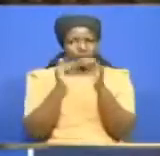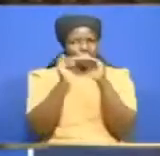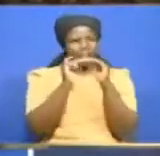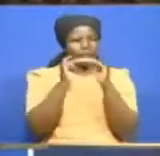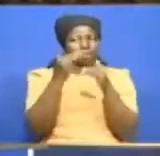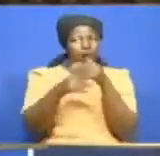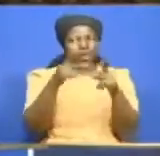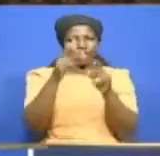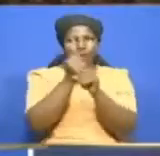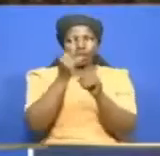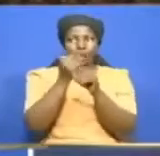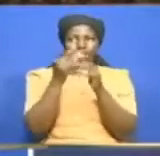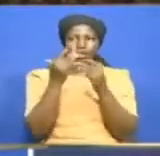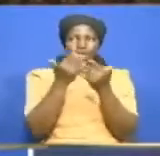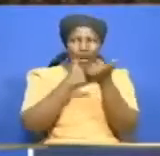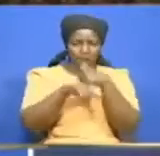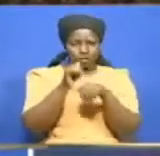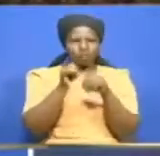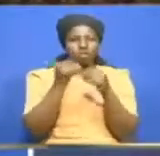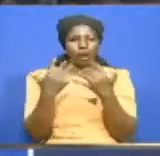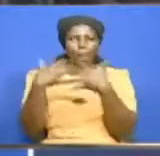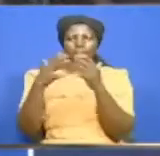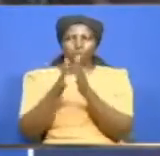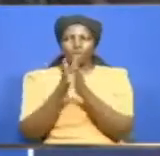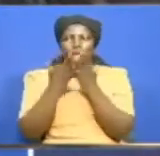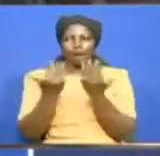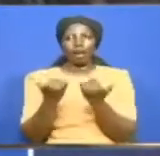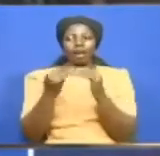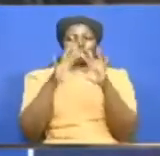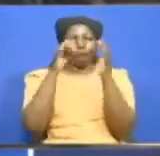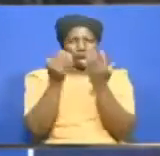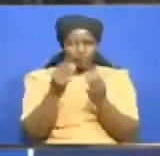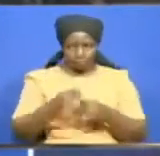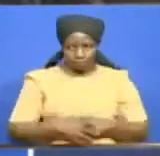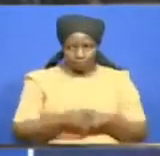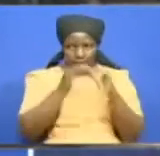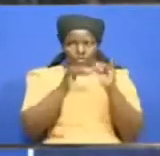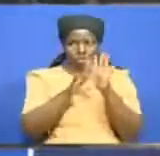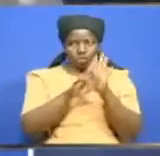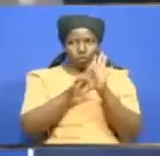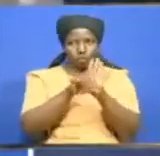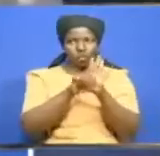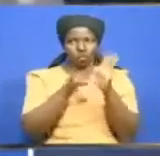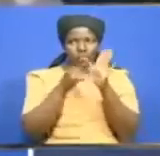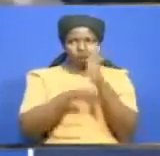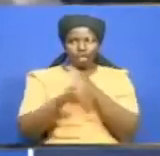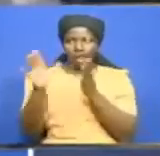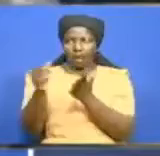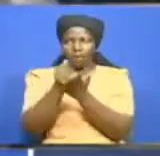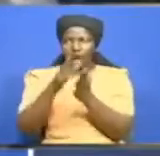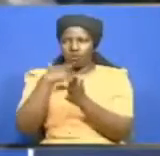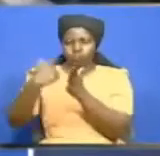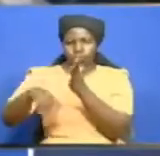in line with the current global trends. Among other major amendments, the new law stipulates that an employer who wrongfully withholds or deducts worker's